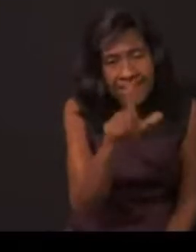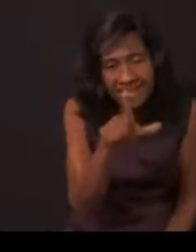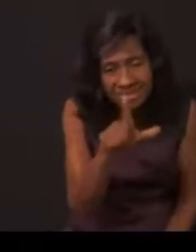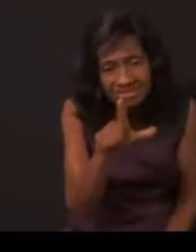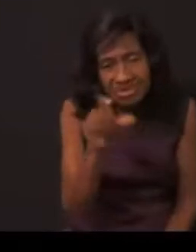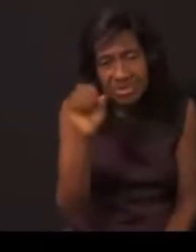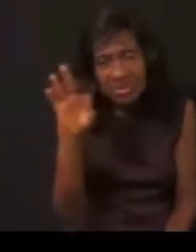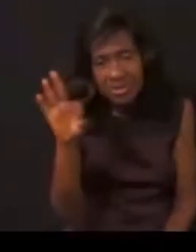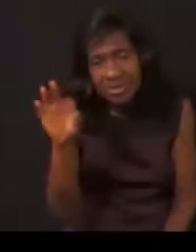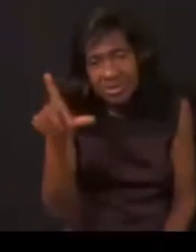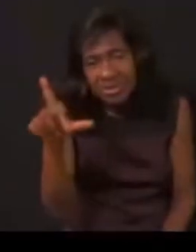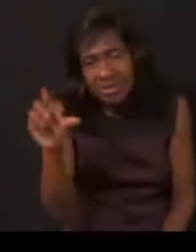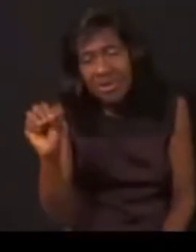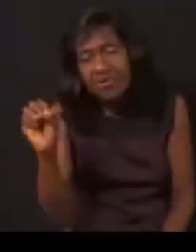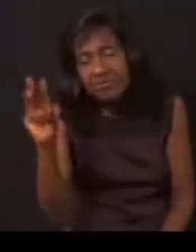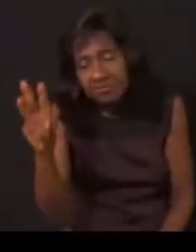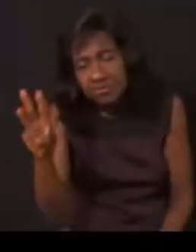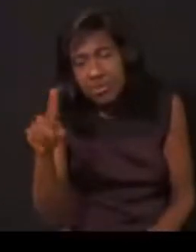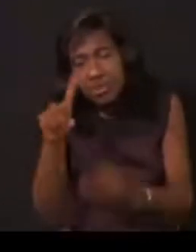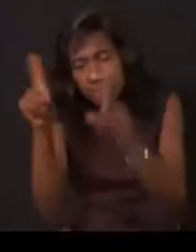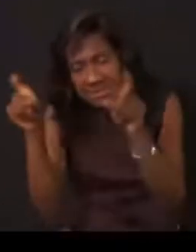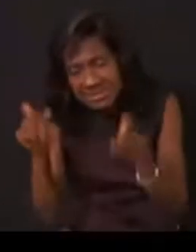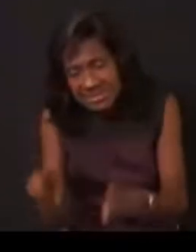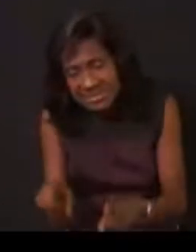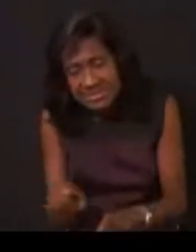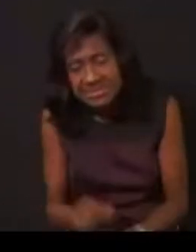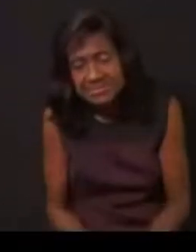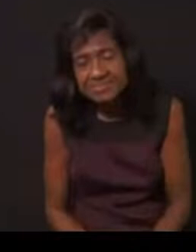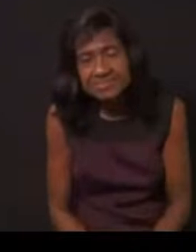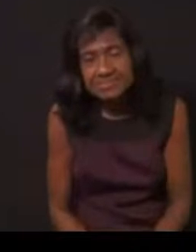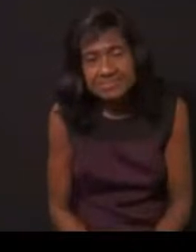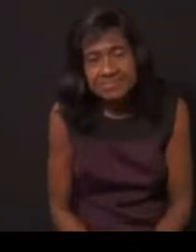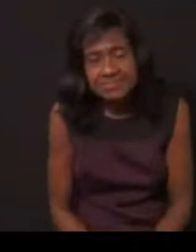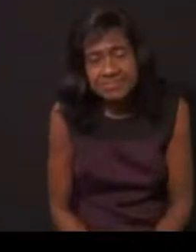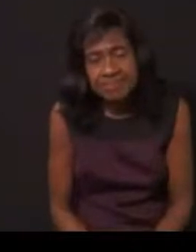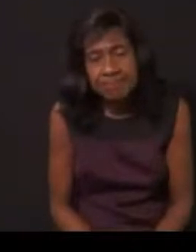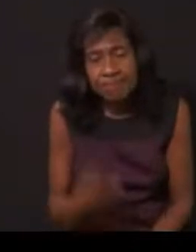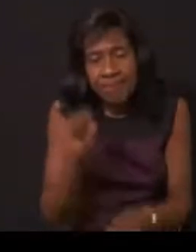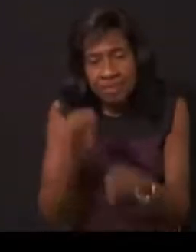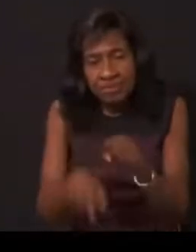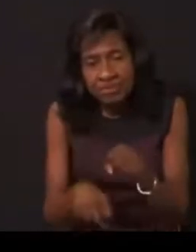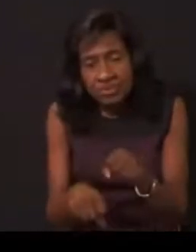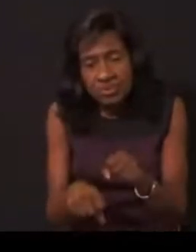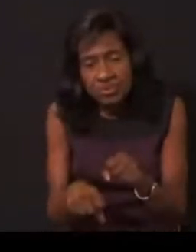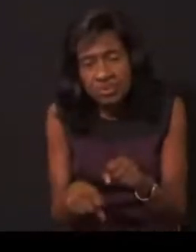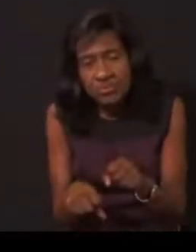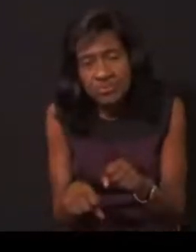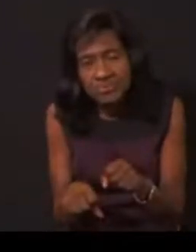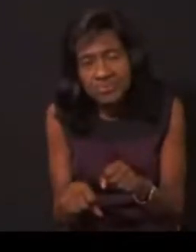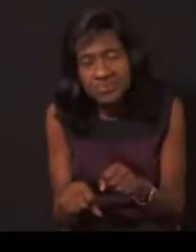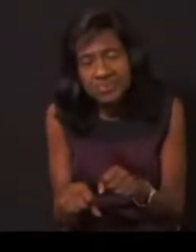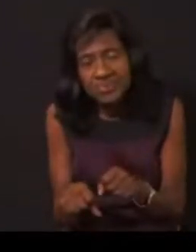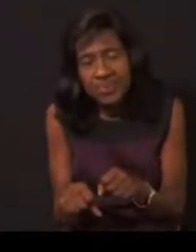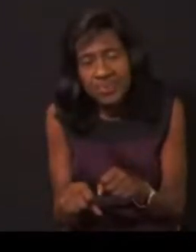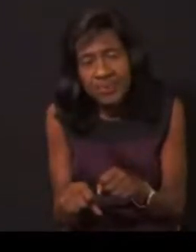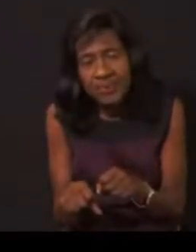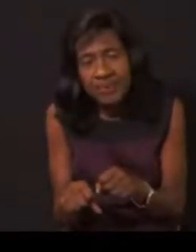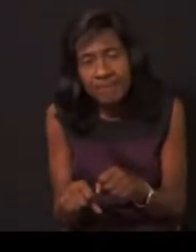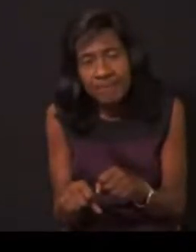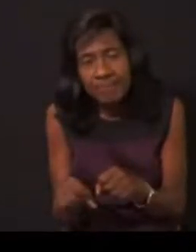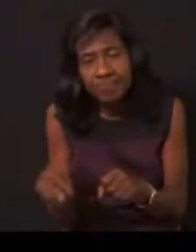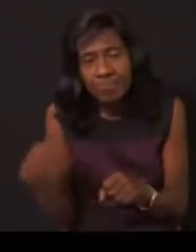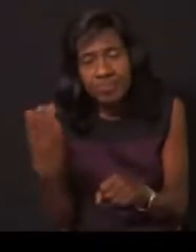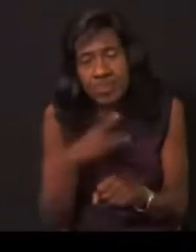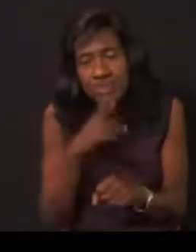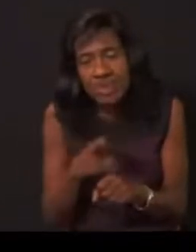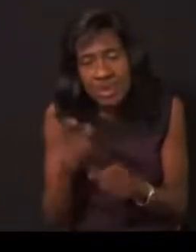who, those family members who are impacted by quarantine situations. So while we are